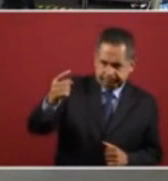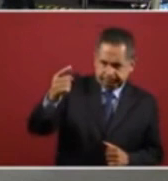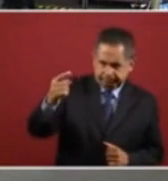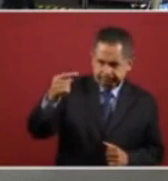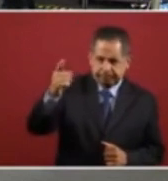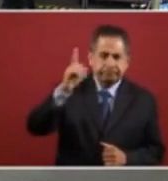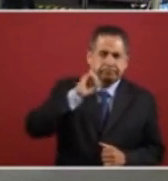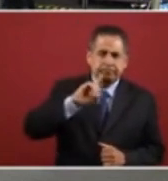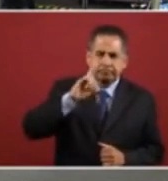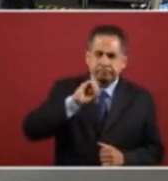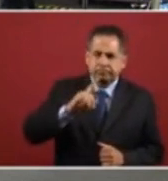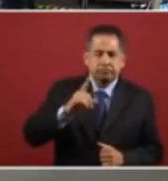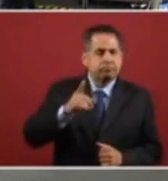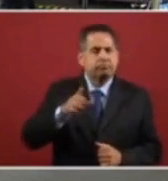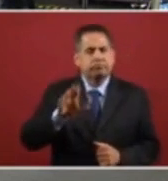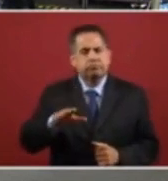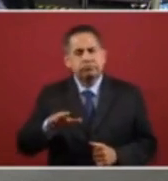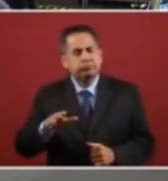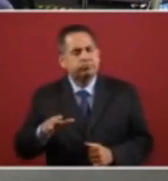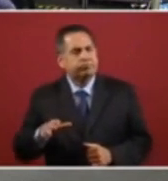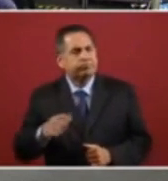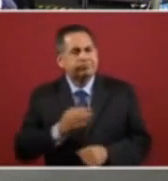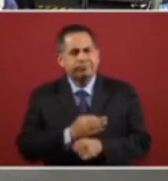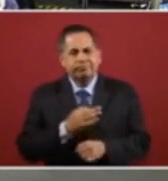Let's start back there, and we'll start with a woman,